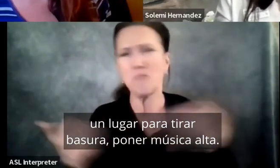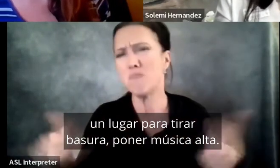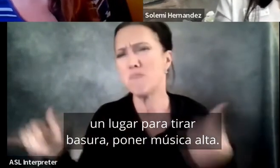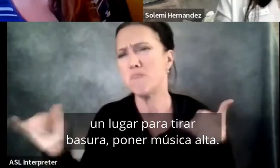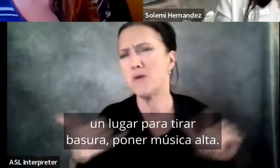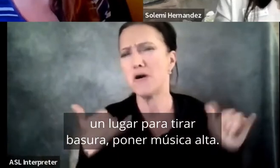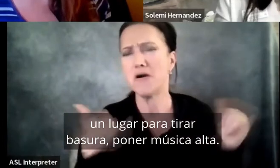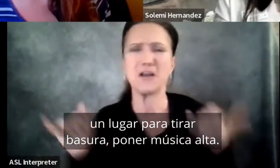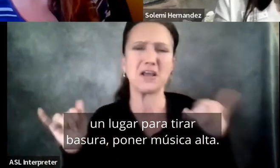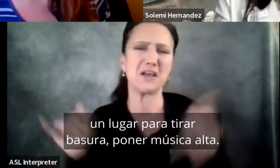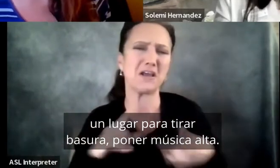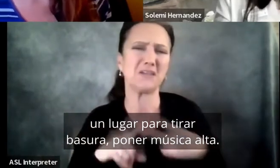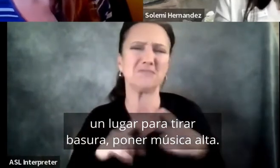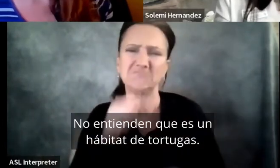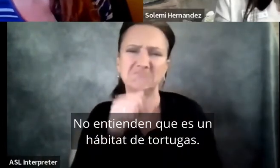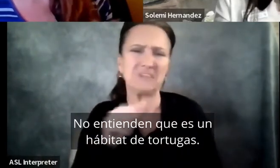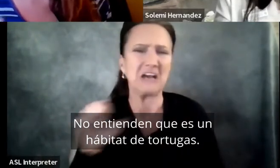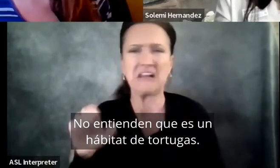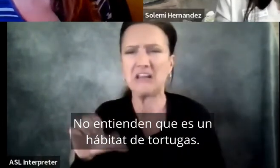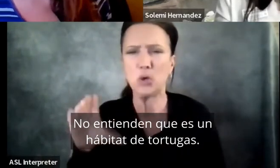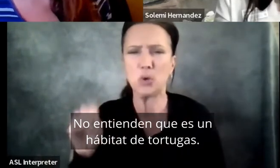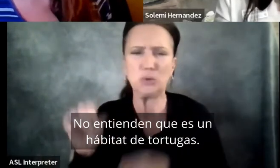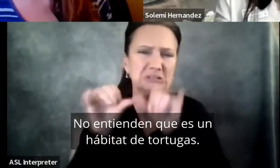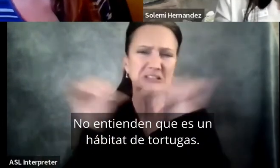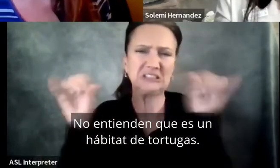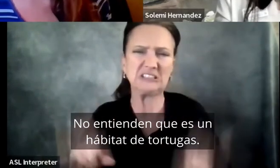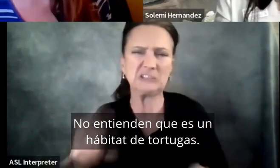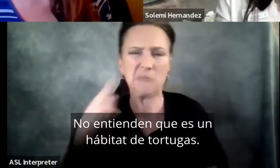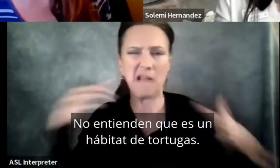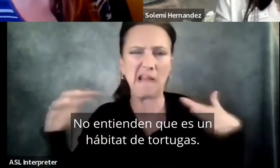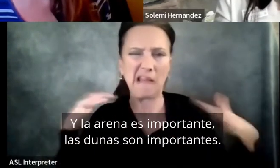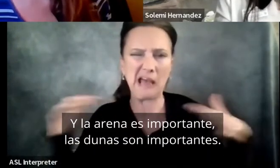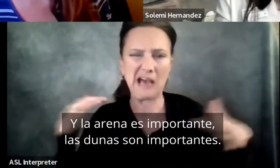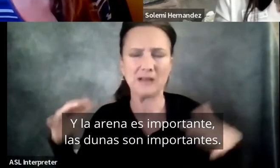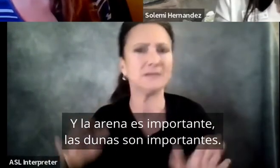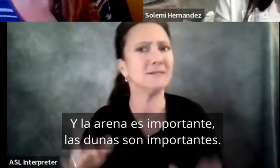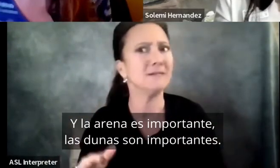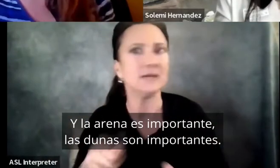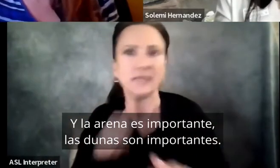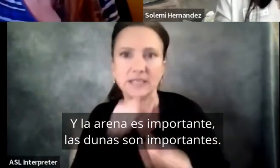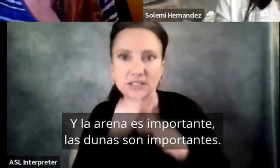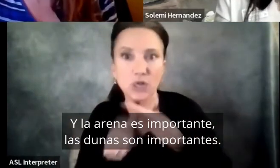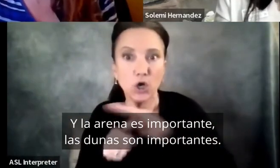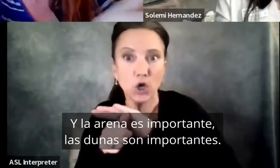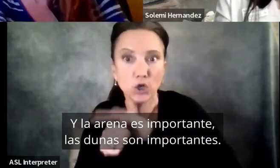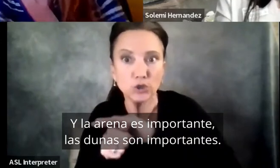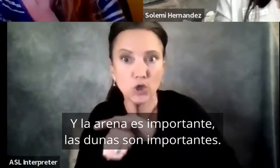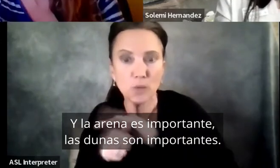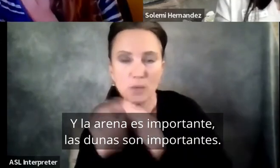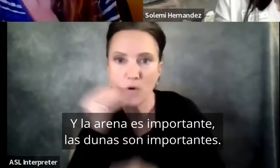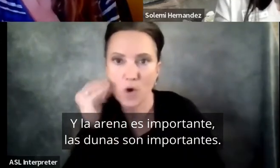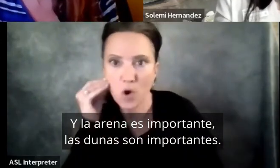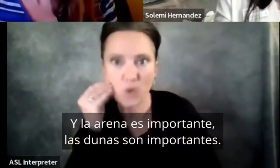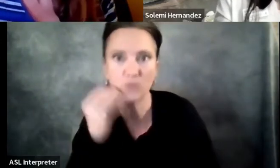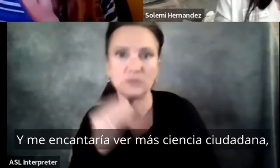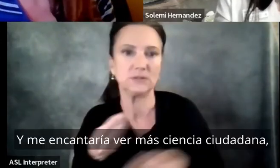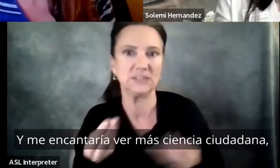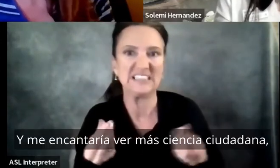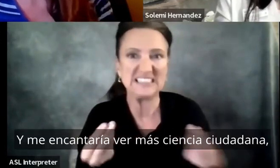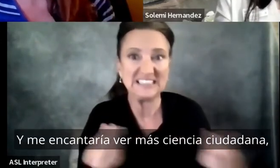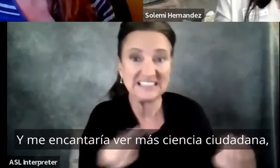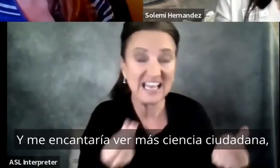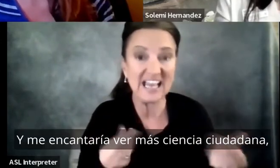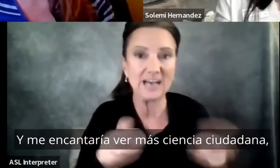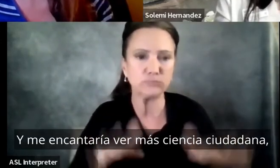place to throw trash, play loud music. They don't understand that it's a turtle habitat and, you know, the sand is important, the dunes are important.